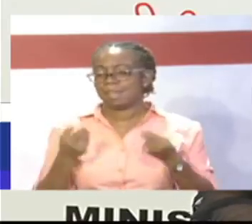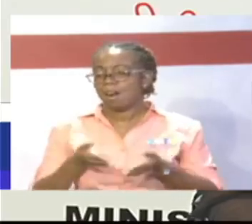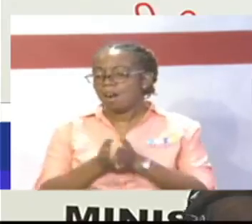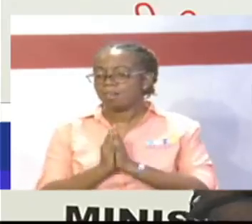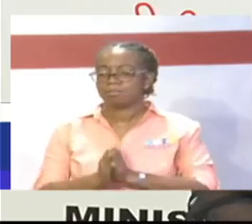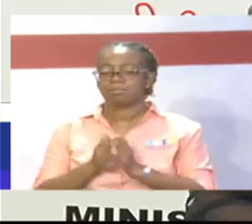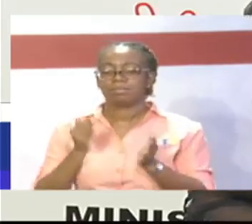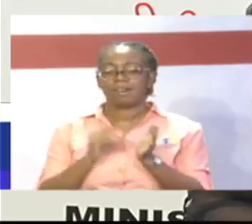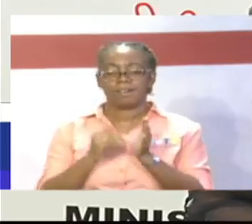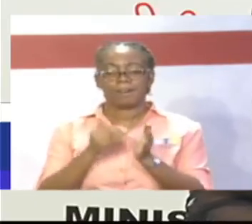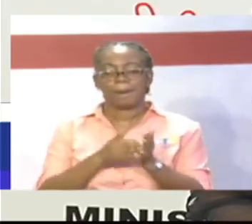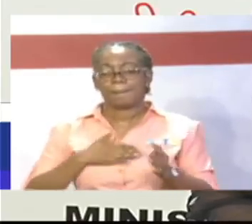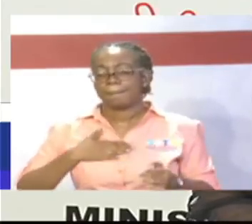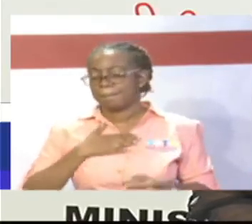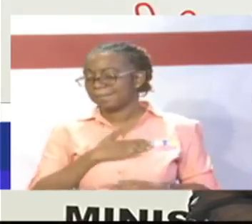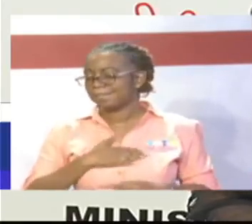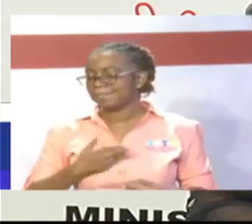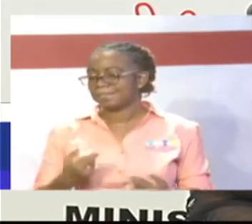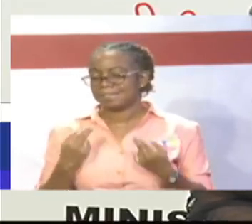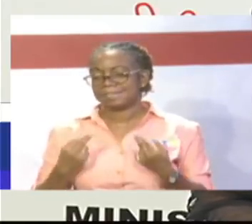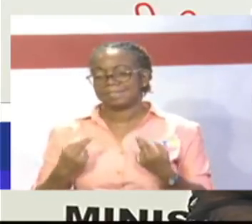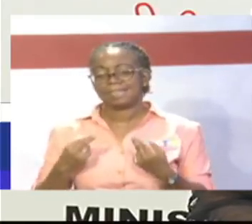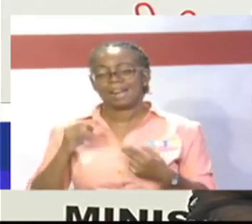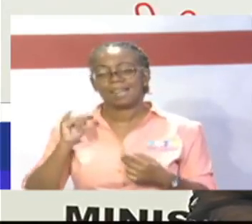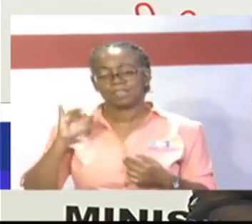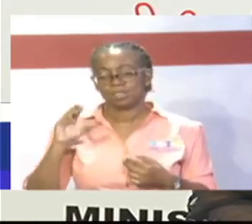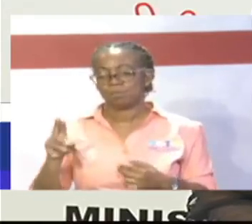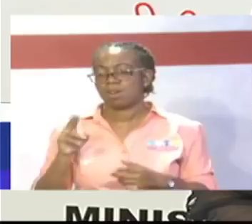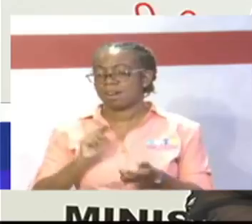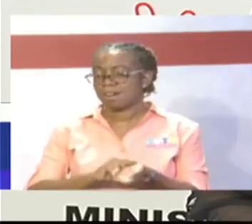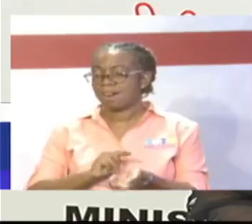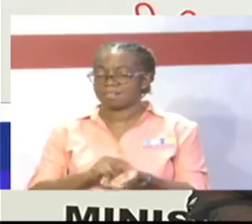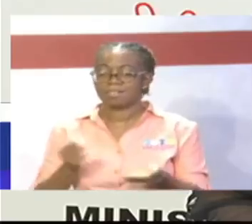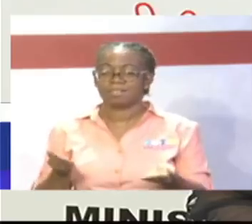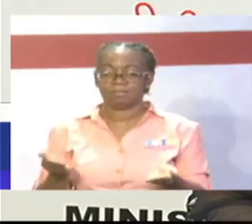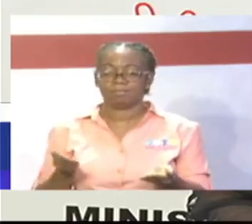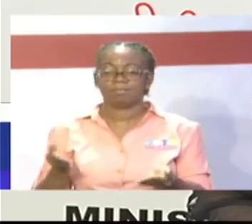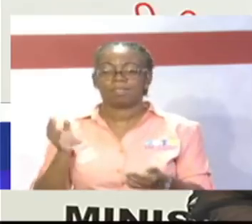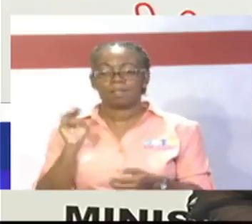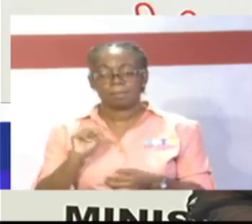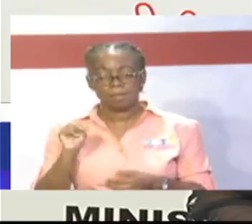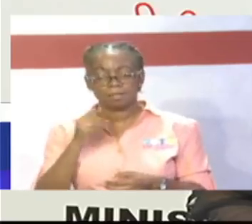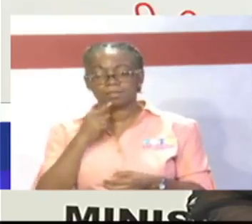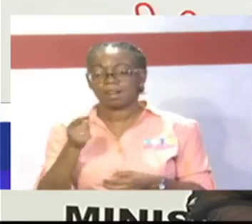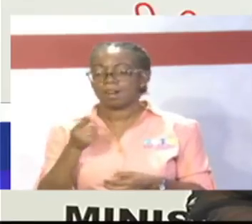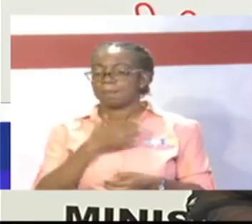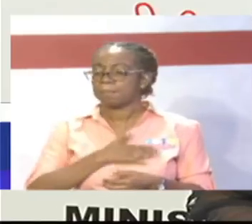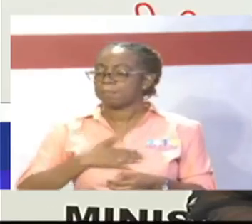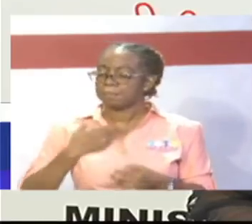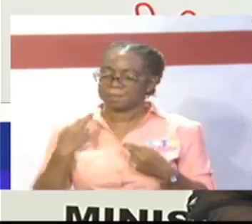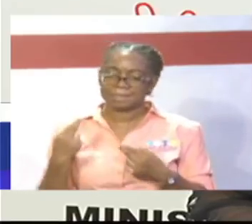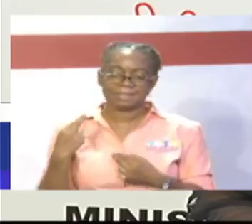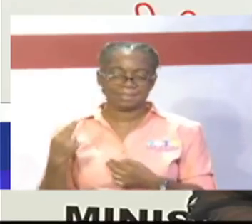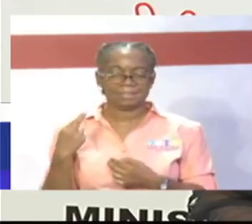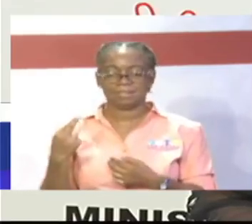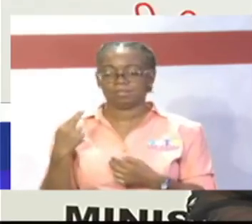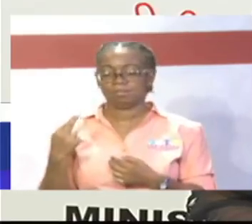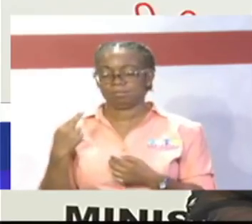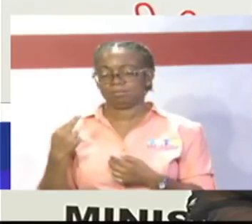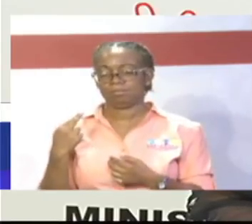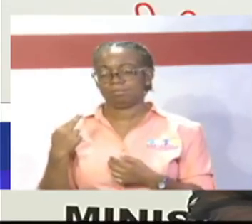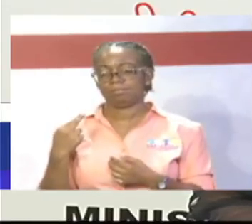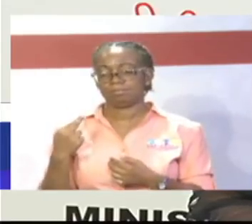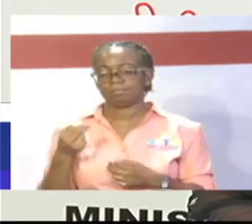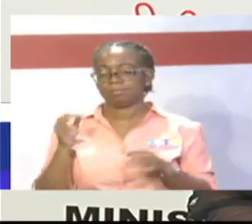on behalf of the nurse, ICU nurse who was here, Nurse Bethel, on Monday. Please take the Ministry of Health